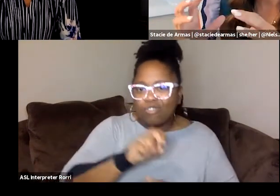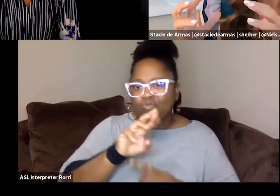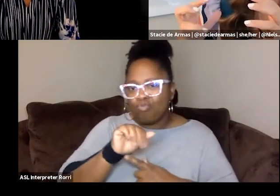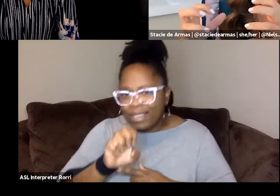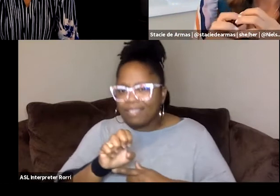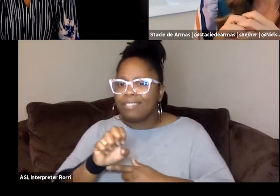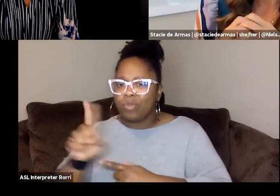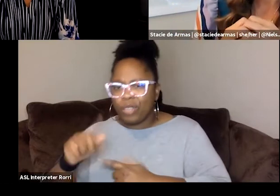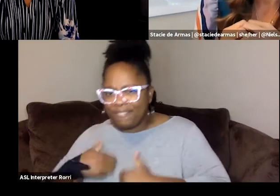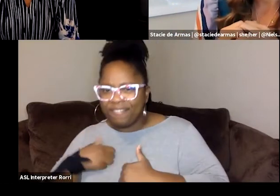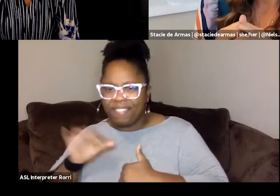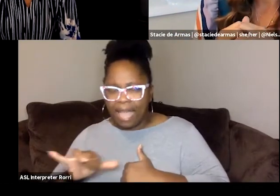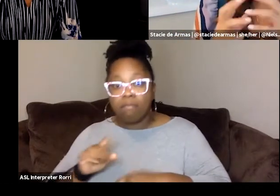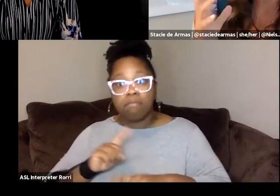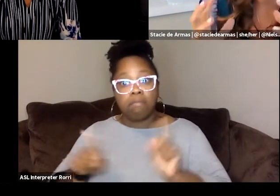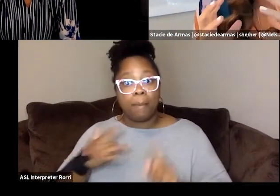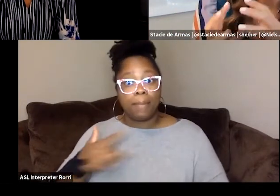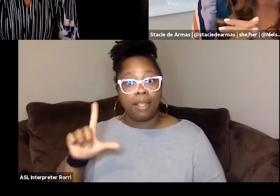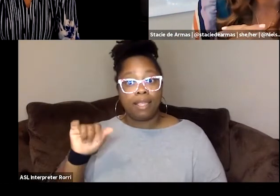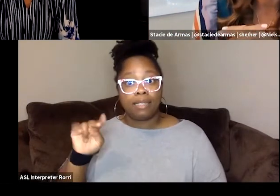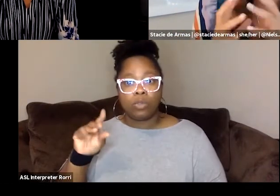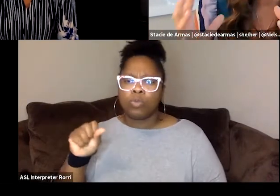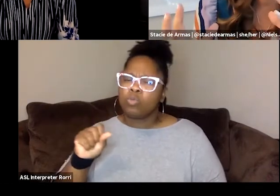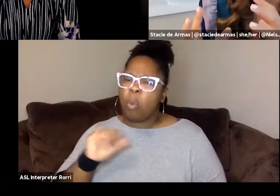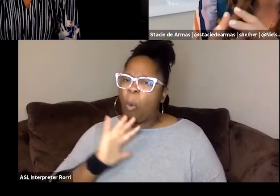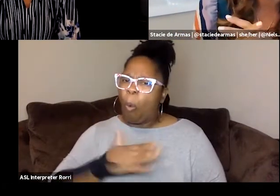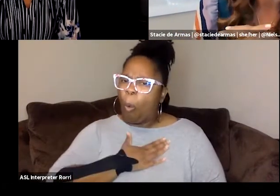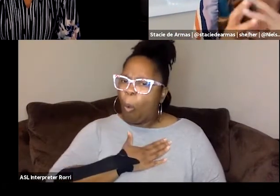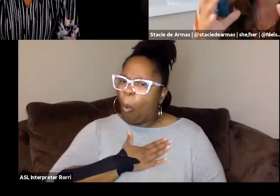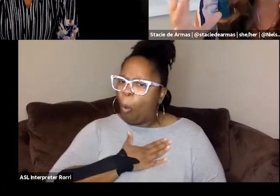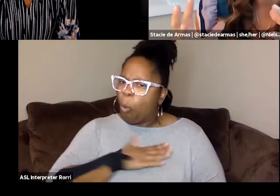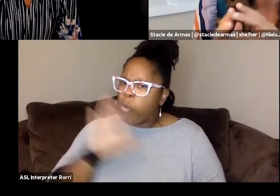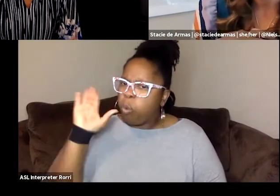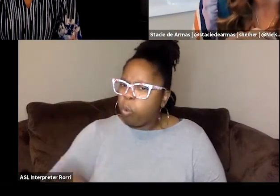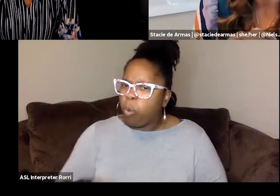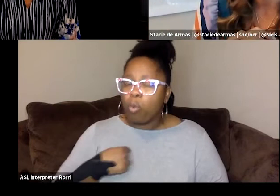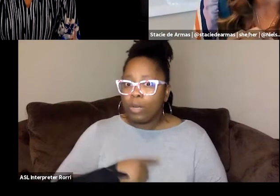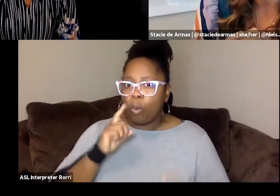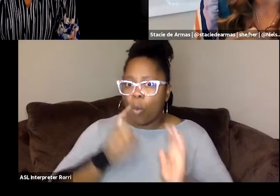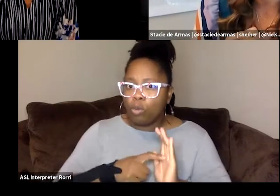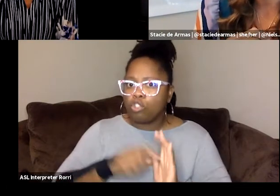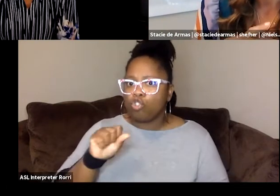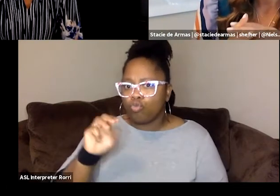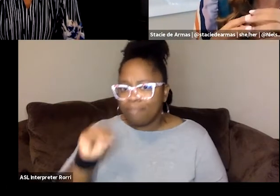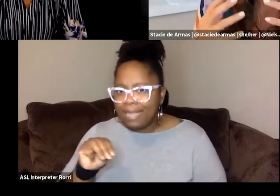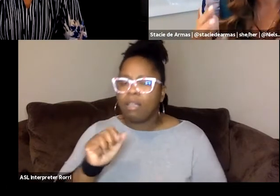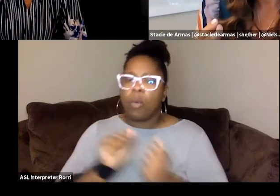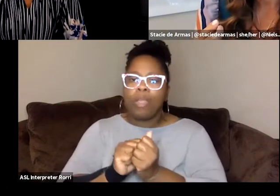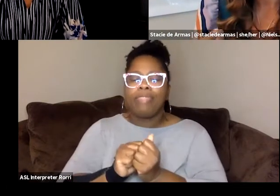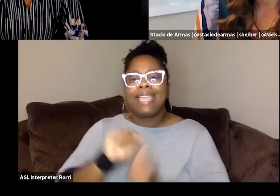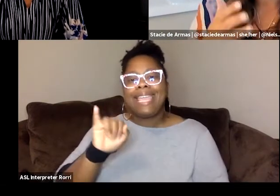on the side, is Latinos are fiercely loyal, and we see this in social. We see this in with social influencers as well,